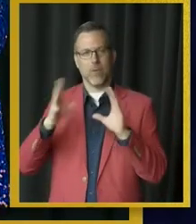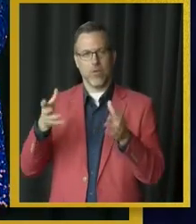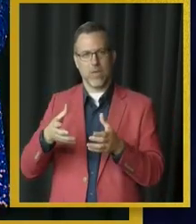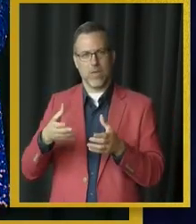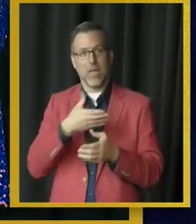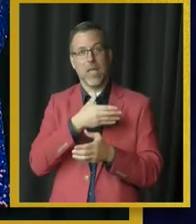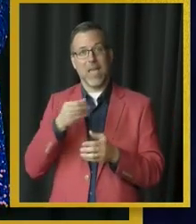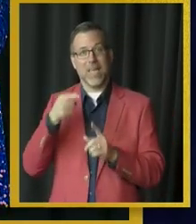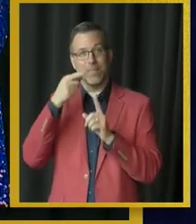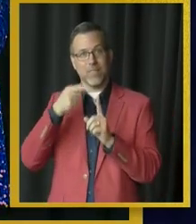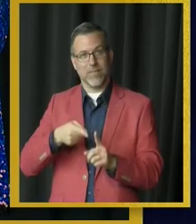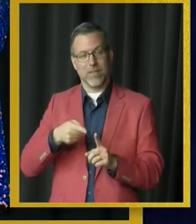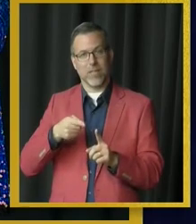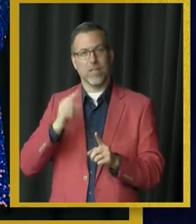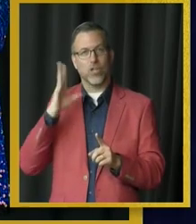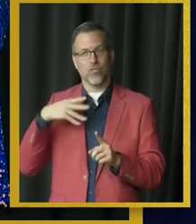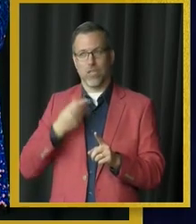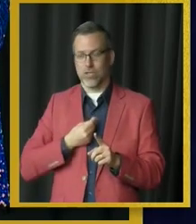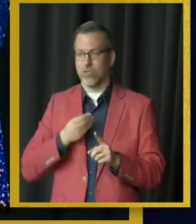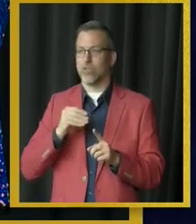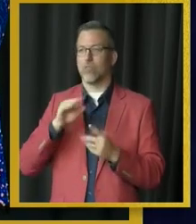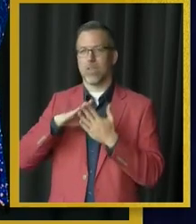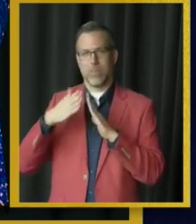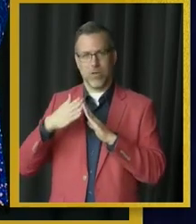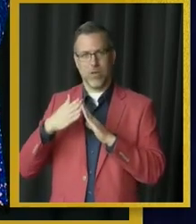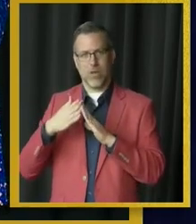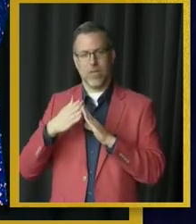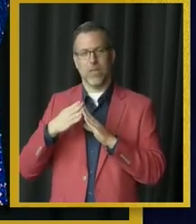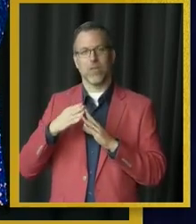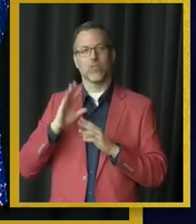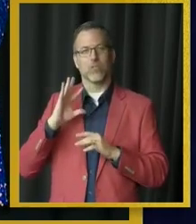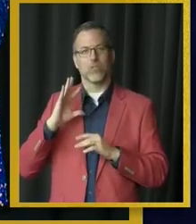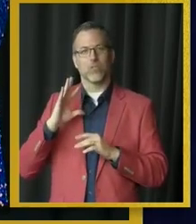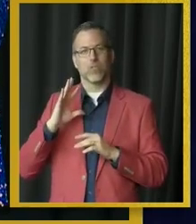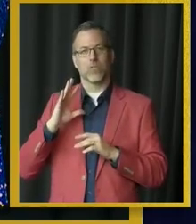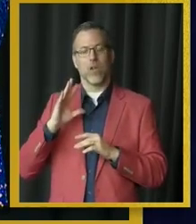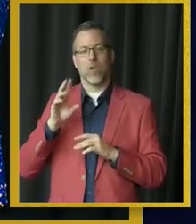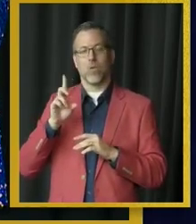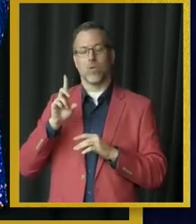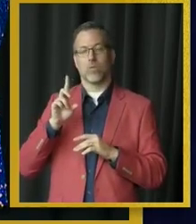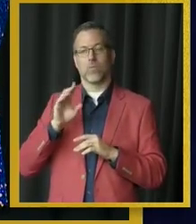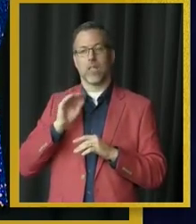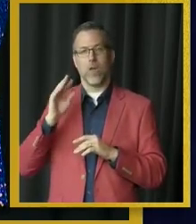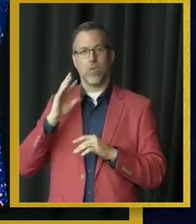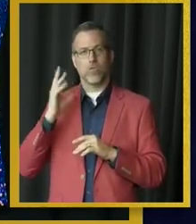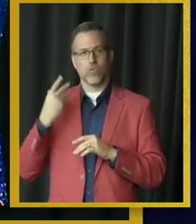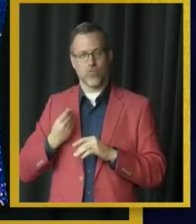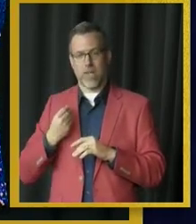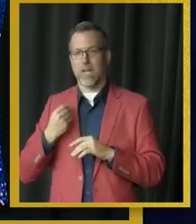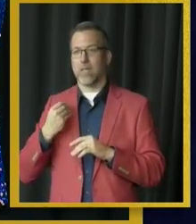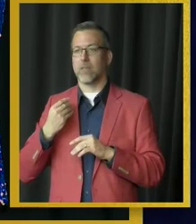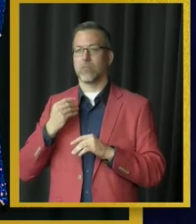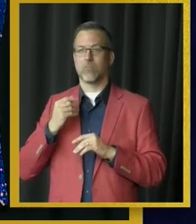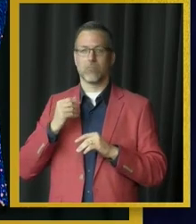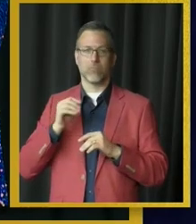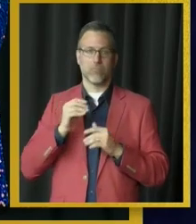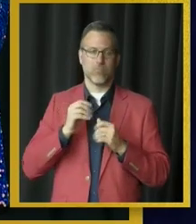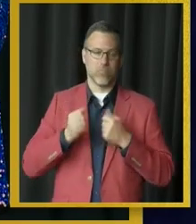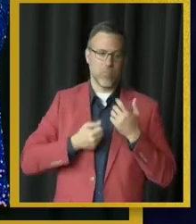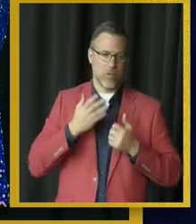and specifically our transgender community, our drag artists and our entertainers, those living with HIV and AIDS,